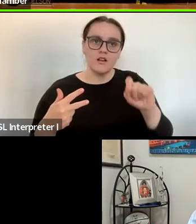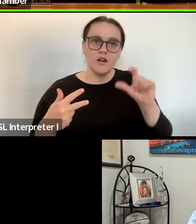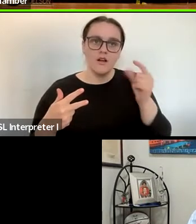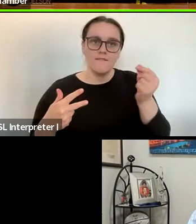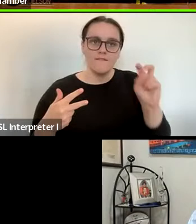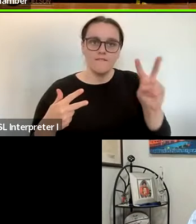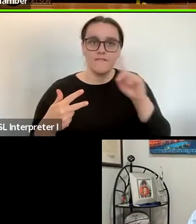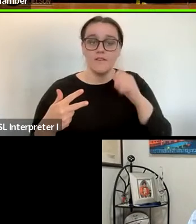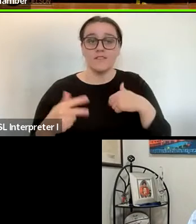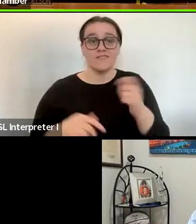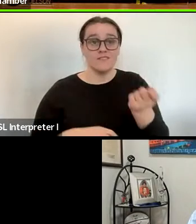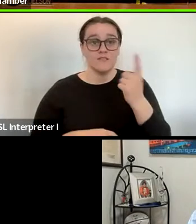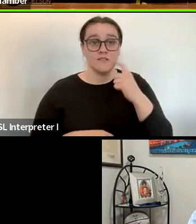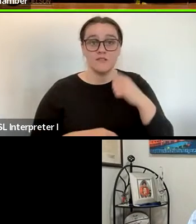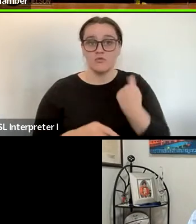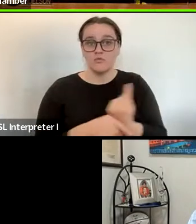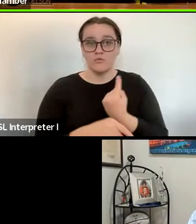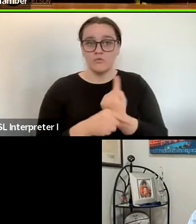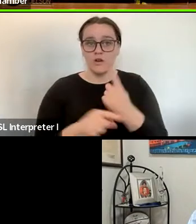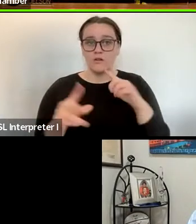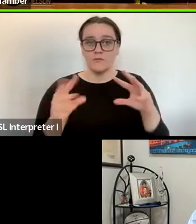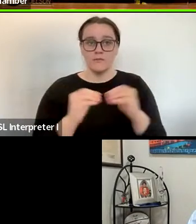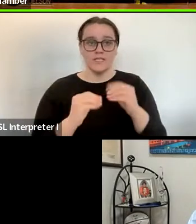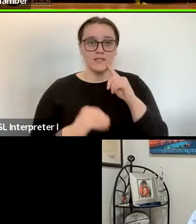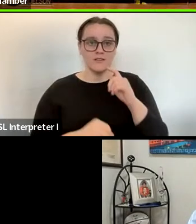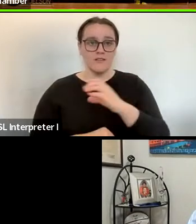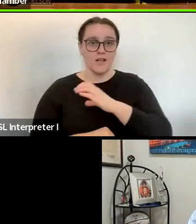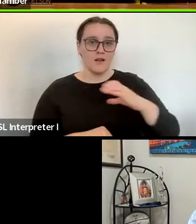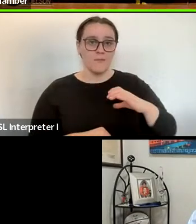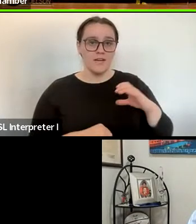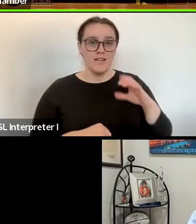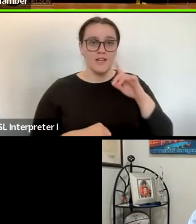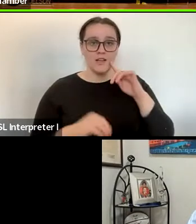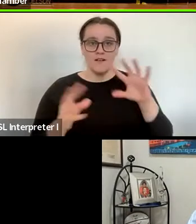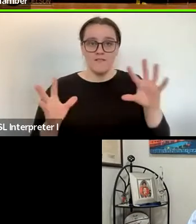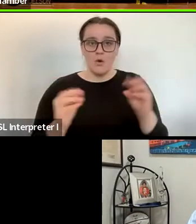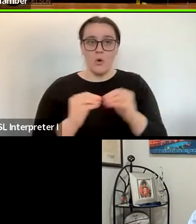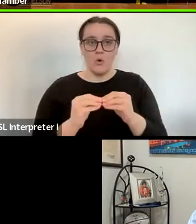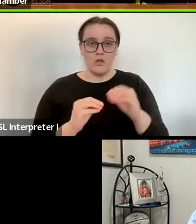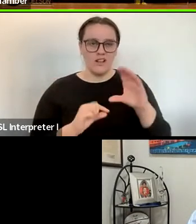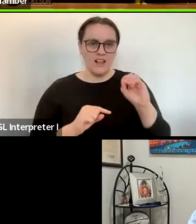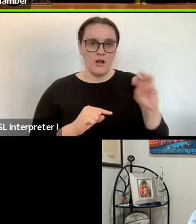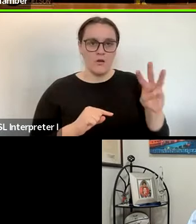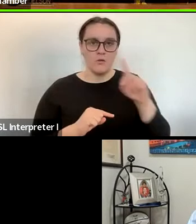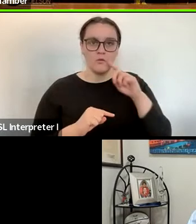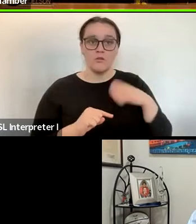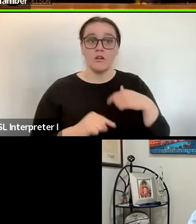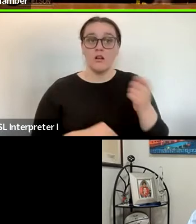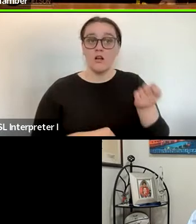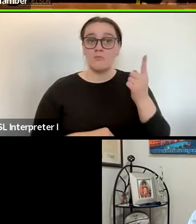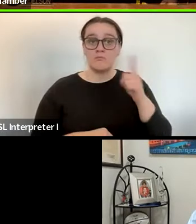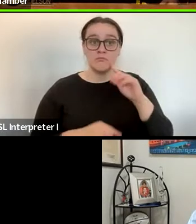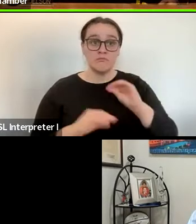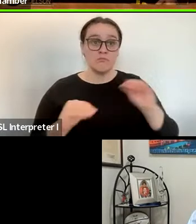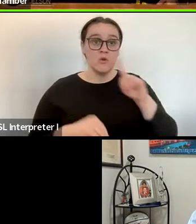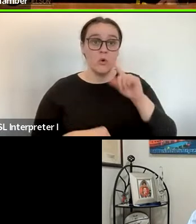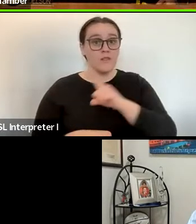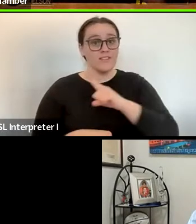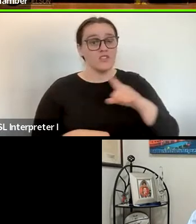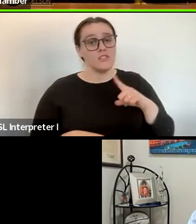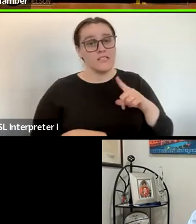This is a regular meeting of the Committee of the Whole, and we do not have a legislative meeting following. I know that that's hard on members,